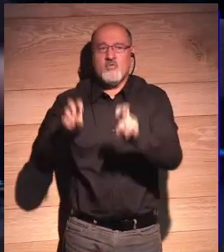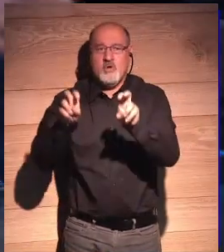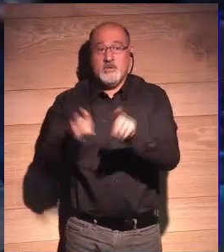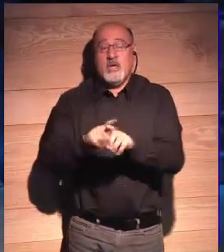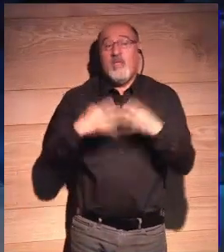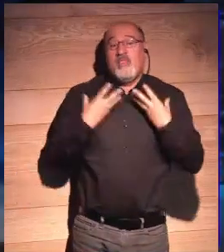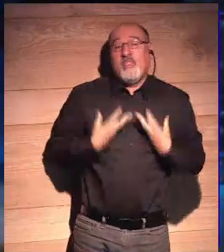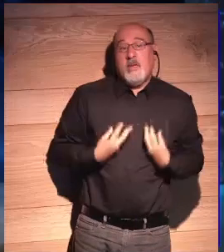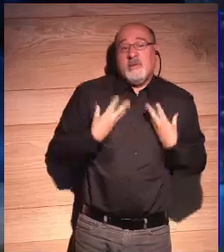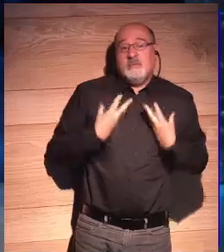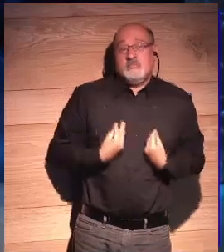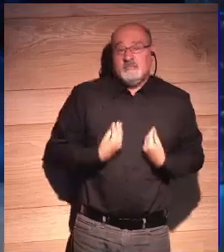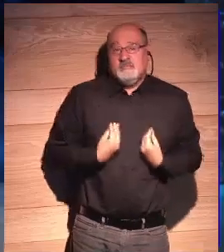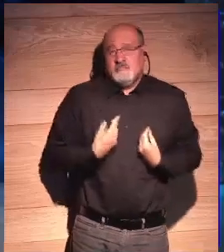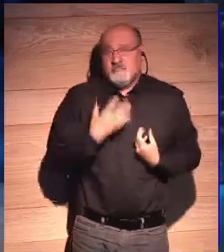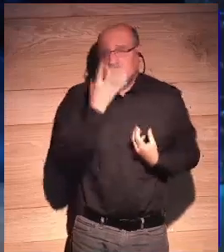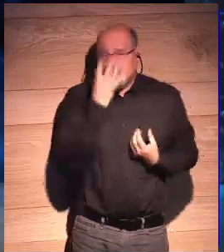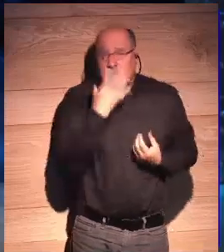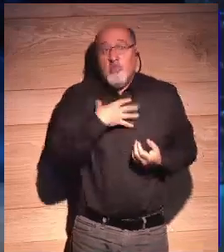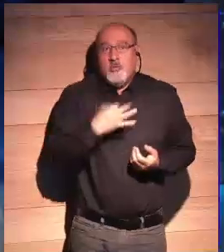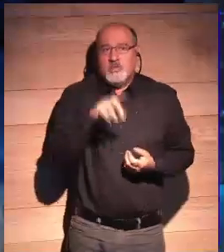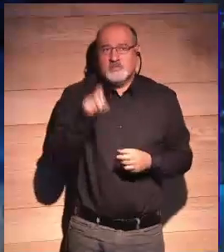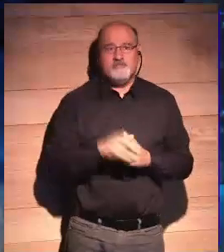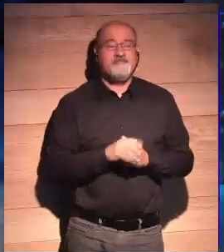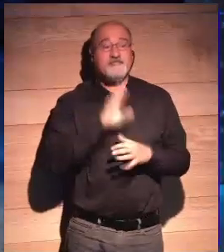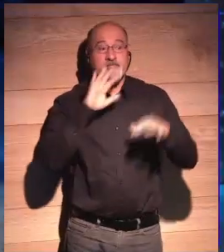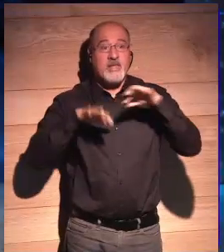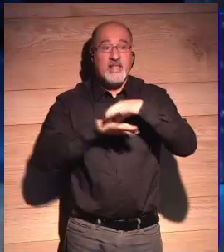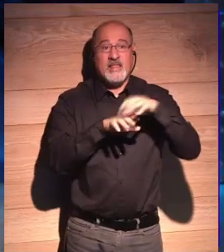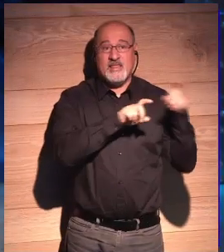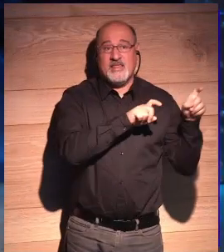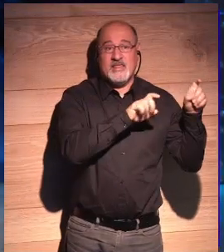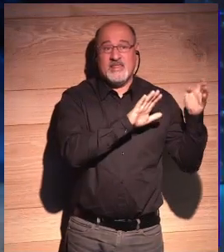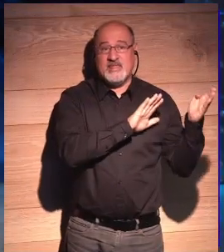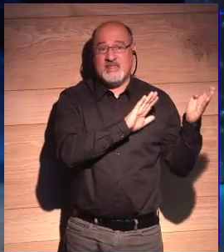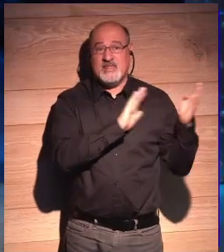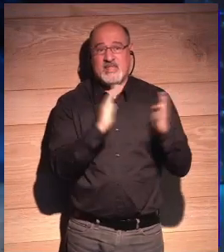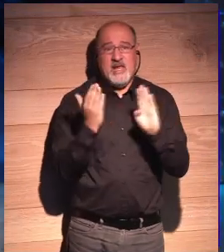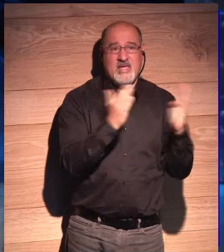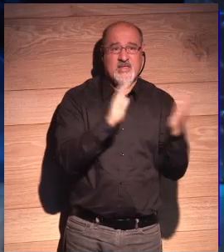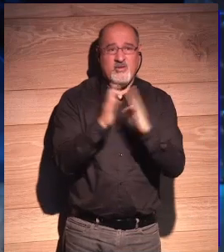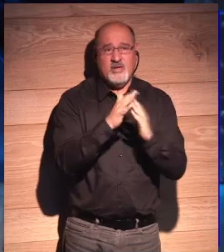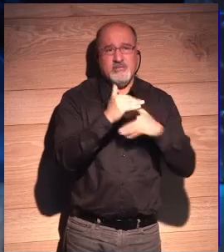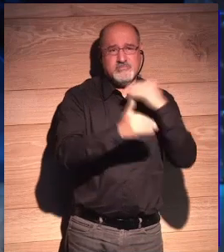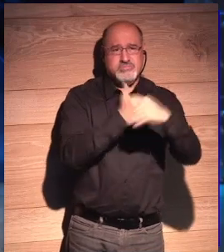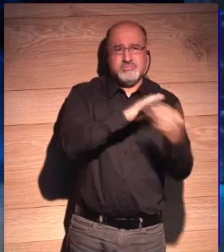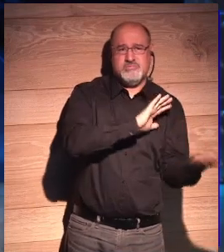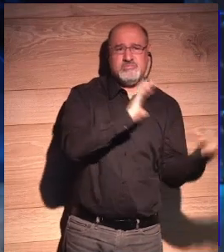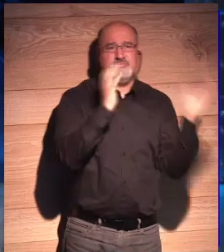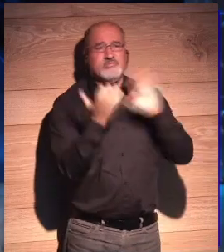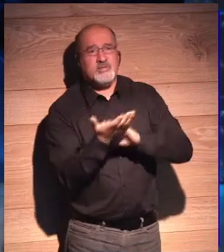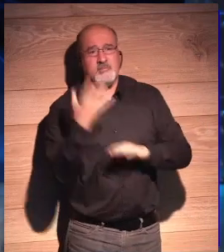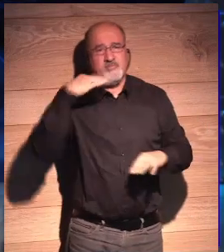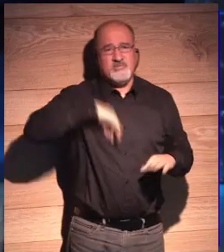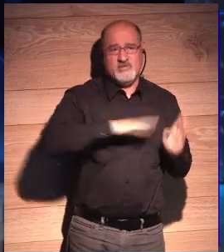ganas de saber cuando tú estabas presente. Before, I wanted to know, when you were introducing him, talking about the